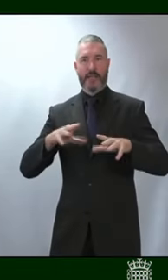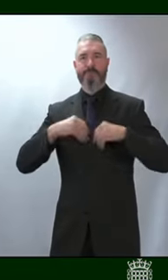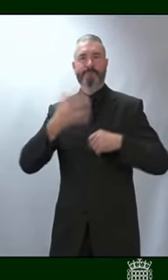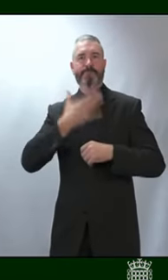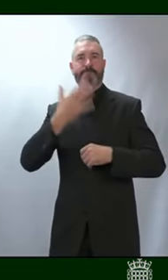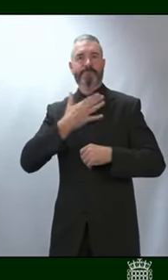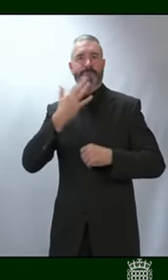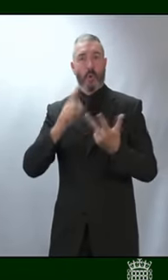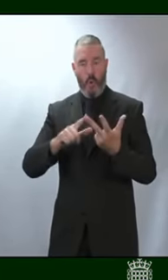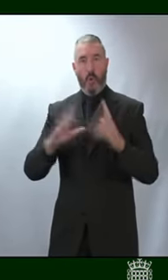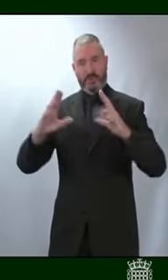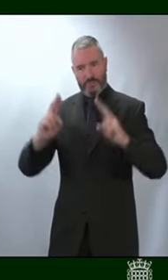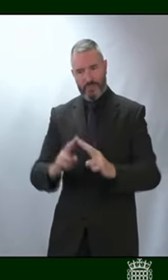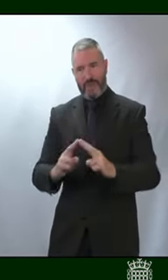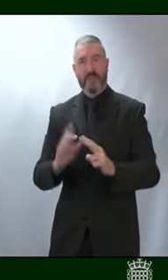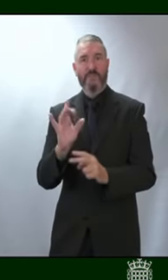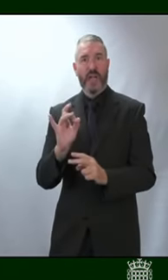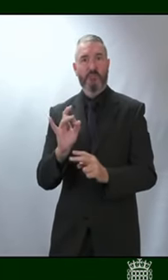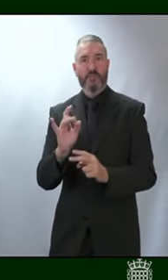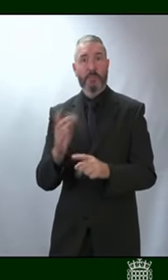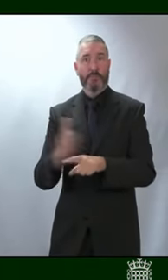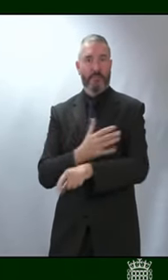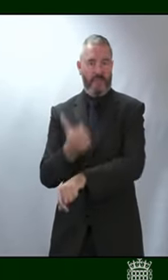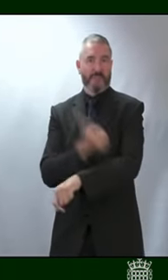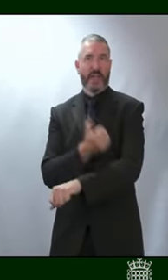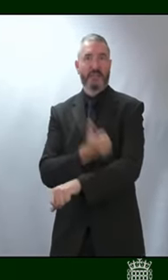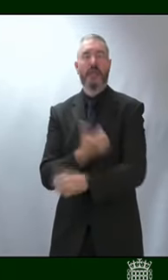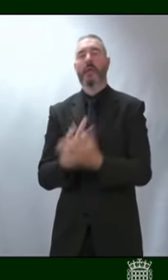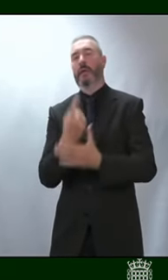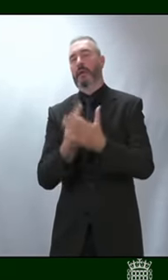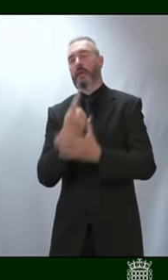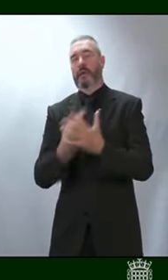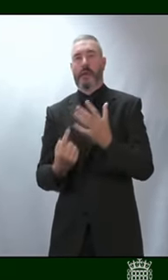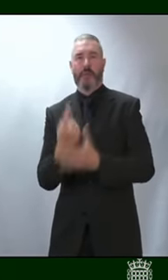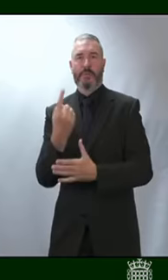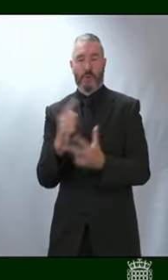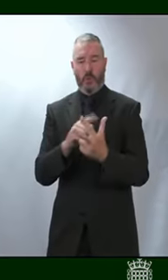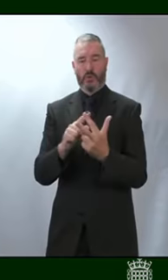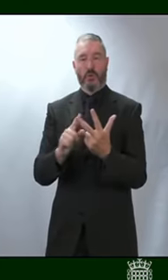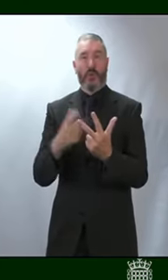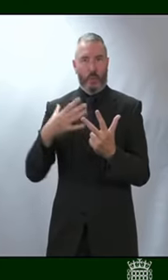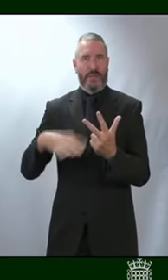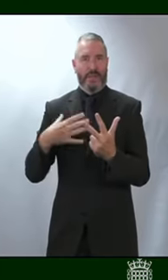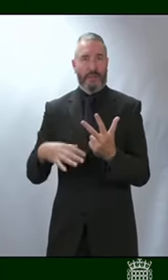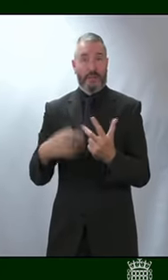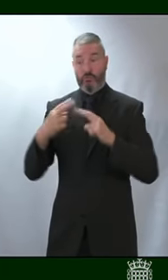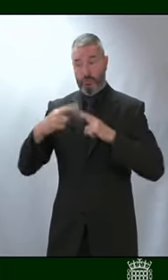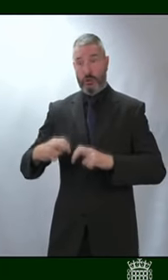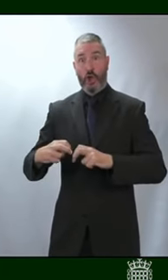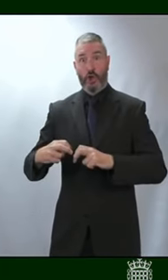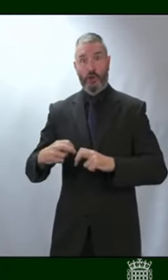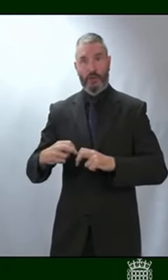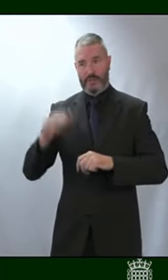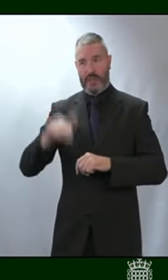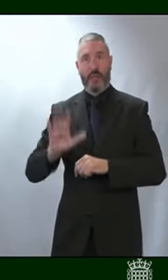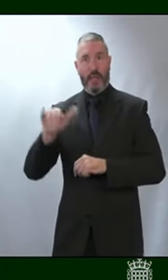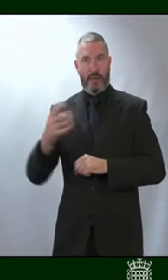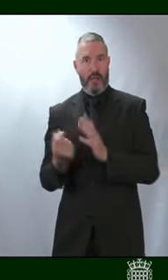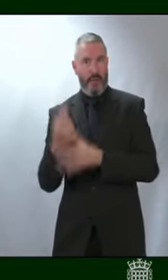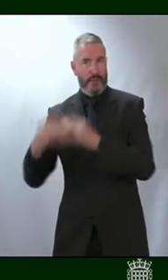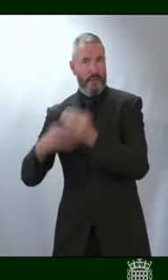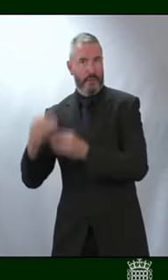virus and reduce the deaths until a vaccine or highly effective treatment arrives, such as the ones that the brilliant researchers of South Cambridgeshire are working on. Will